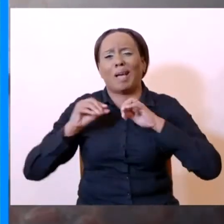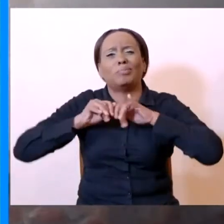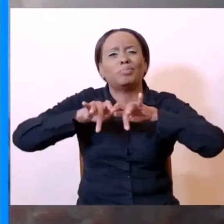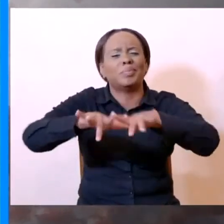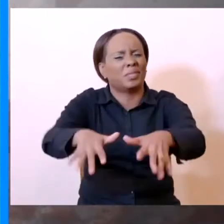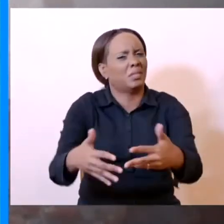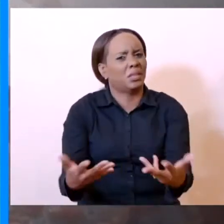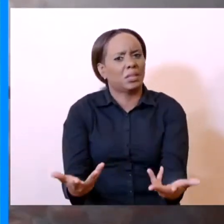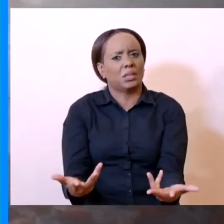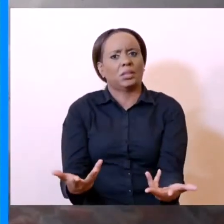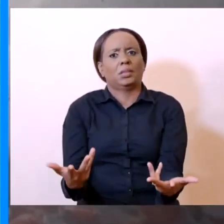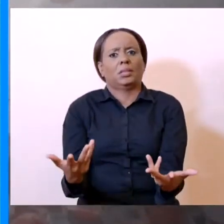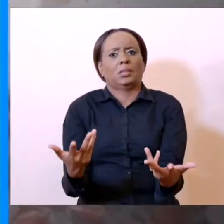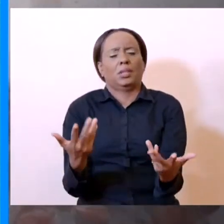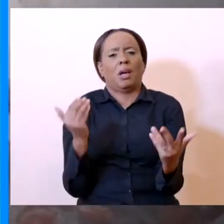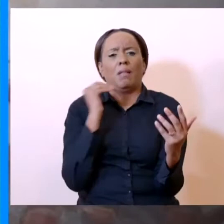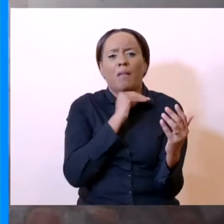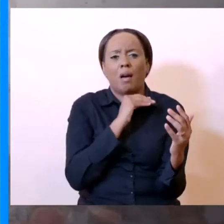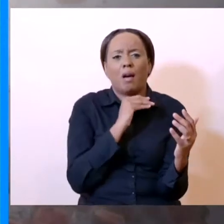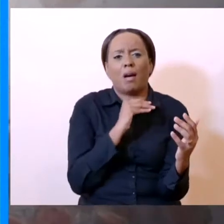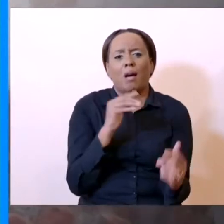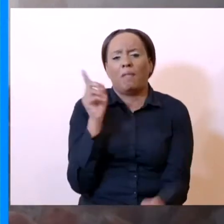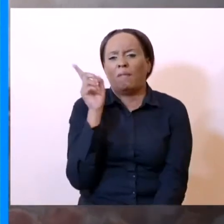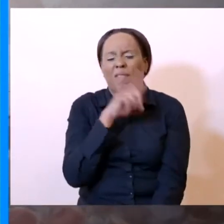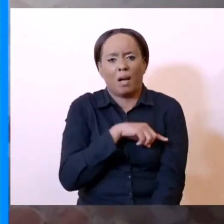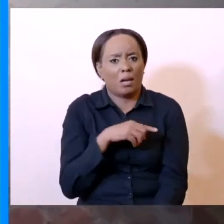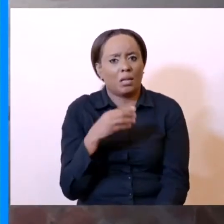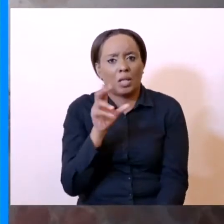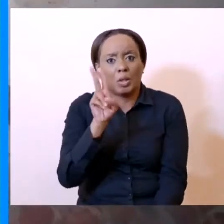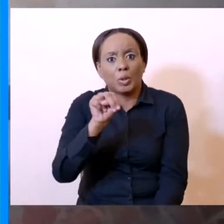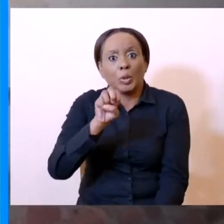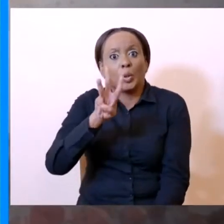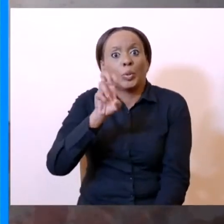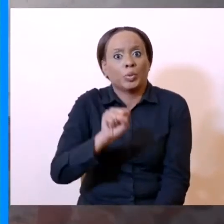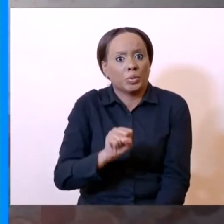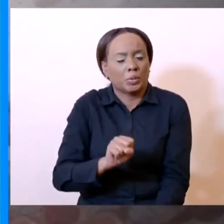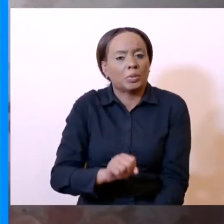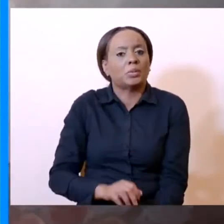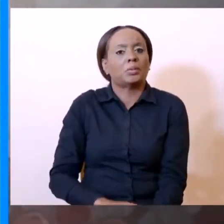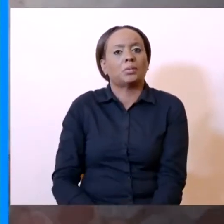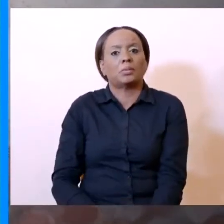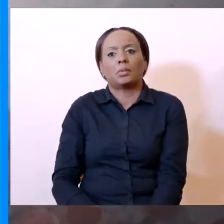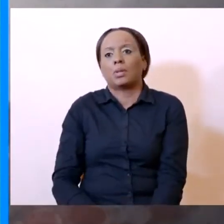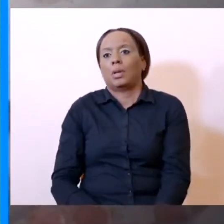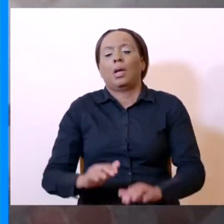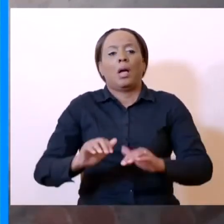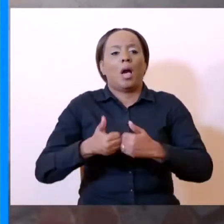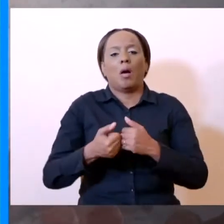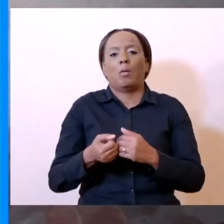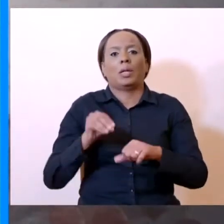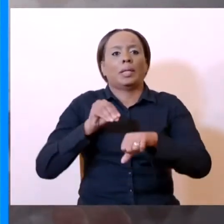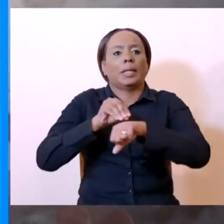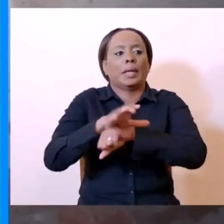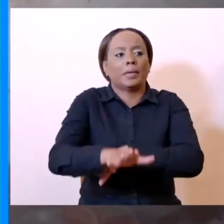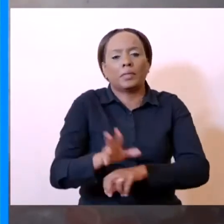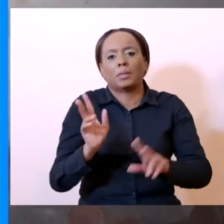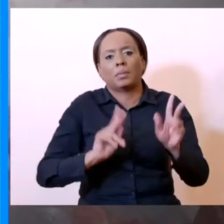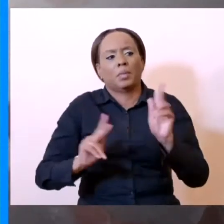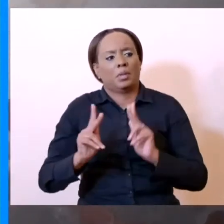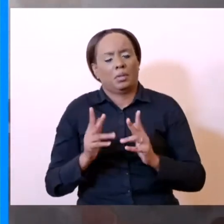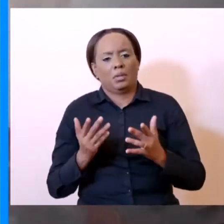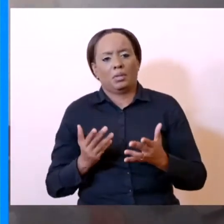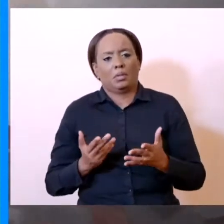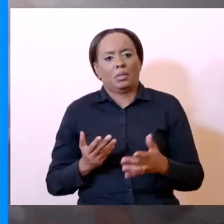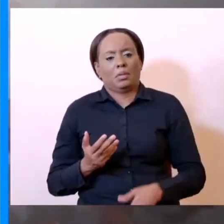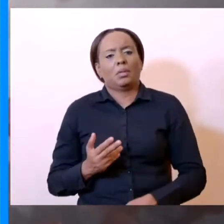put out there about what vaccines are and what they do and how they affect the population. And so